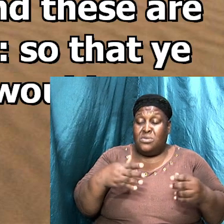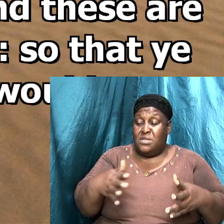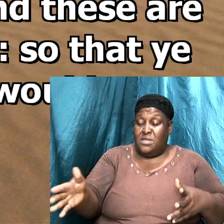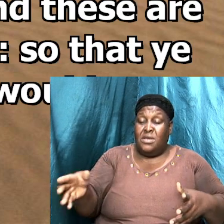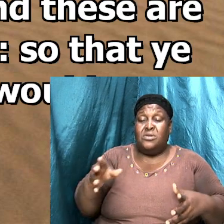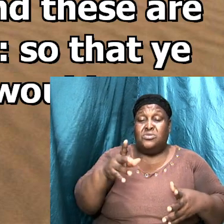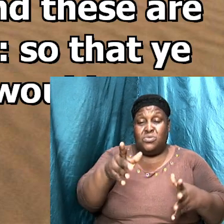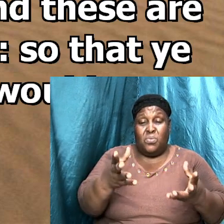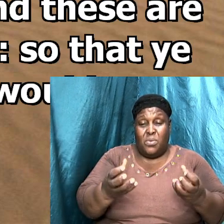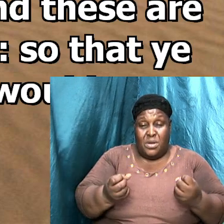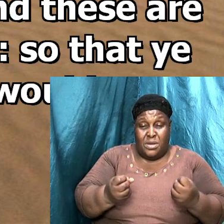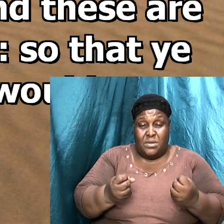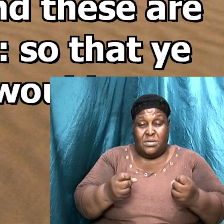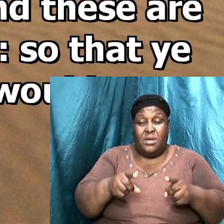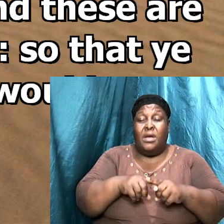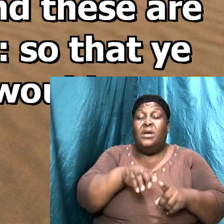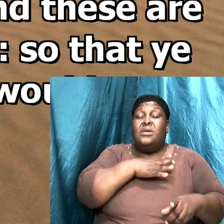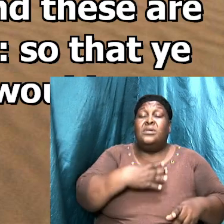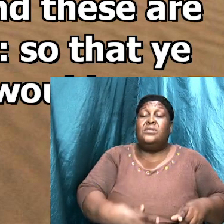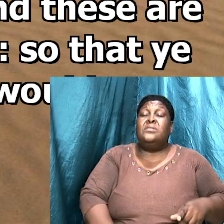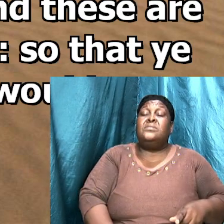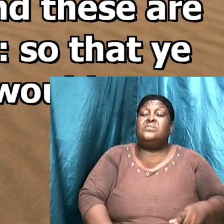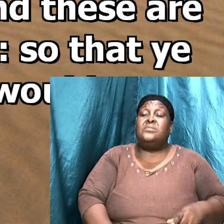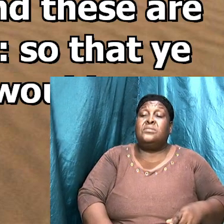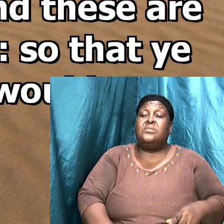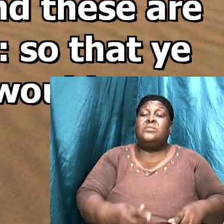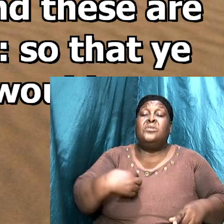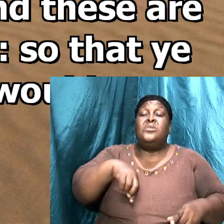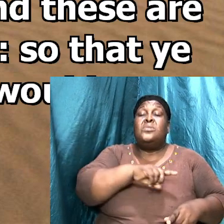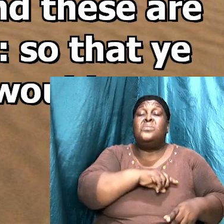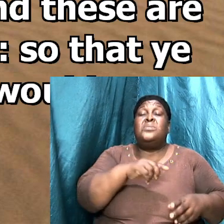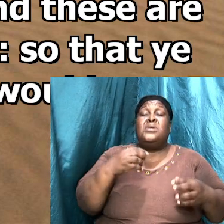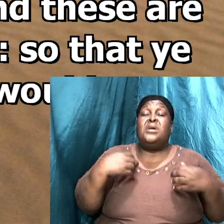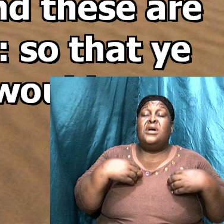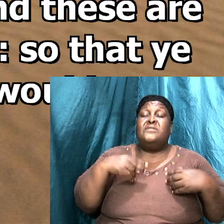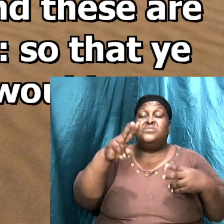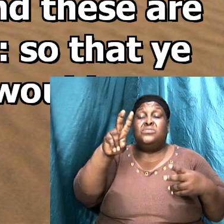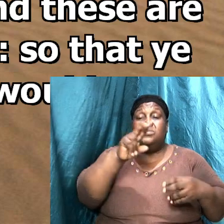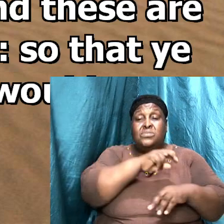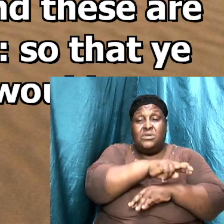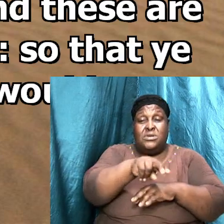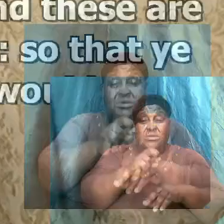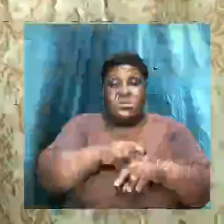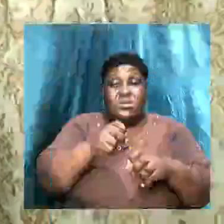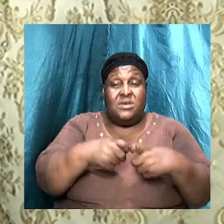do as Christians we have two natures a sinful nature that we were born with